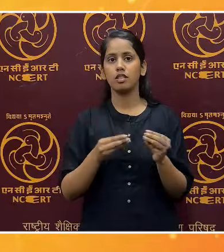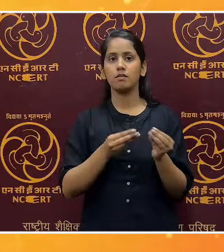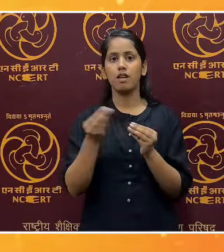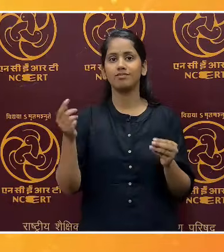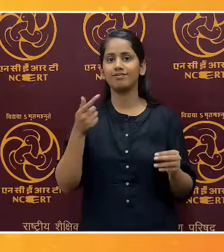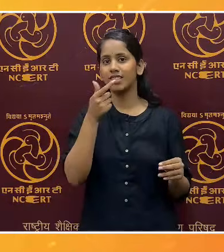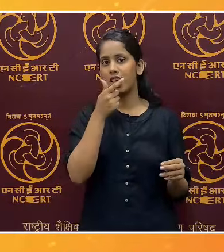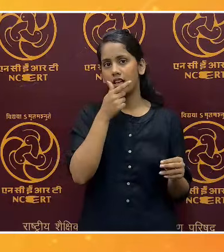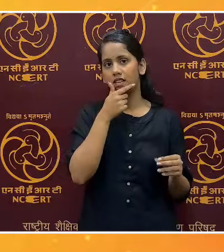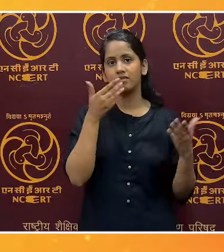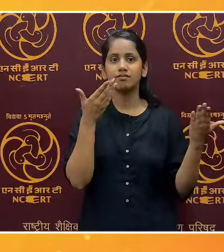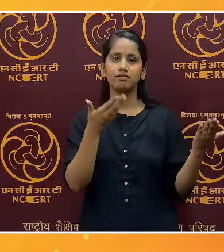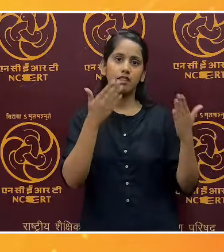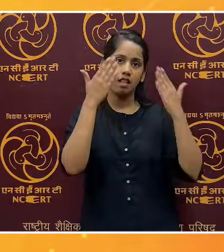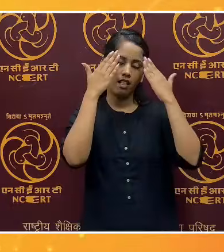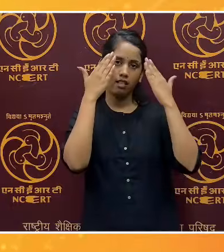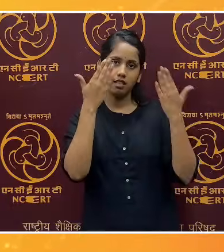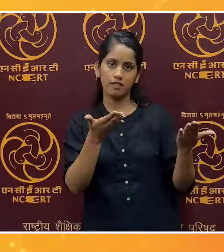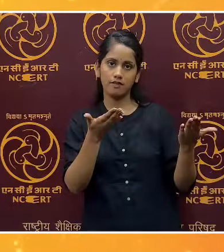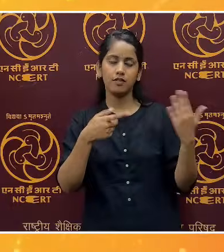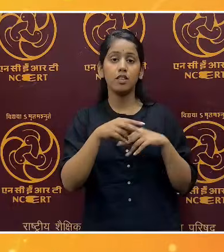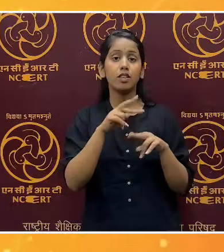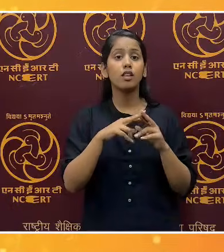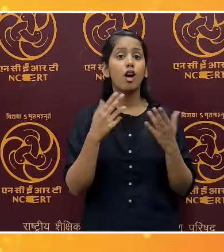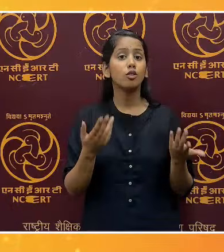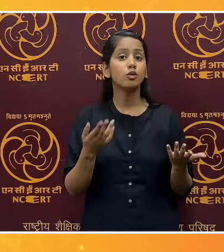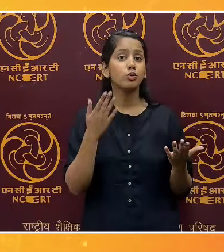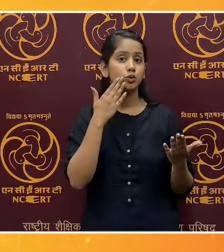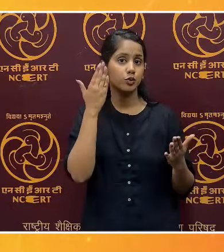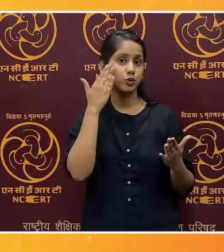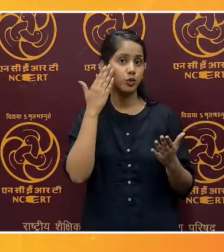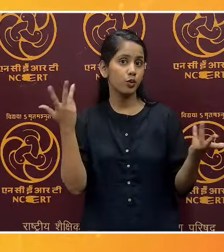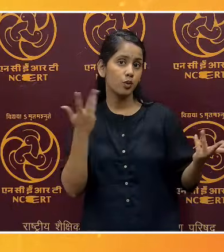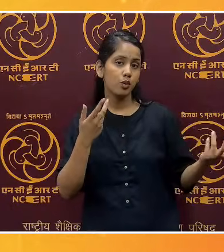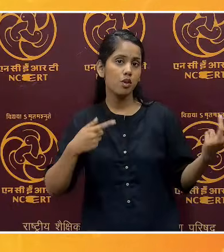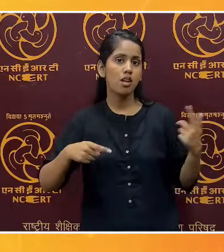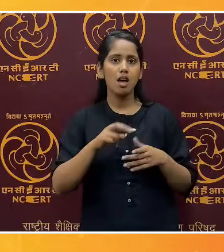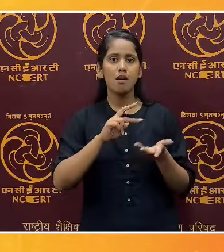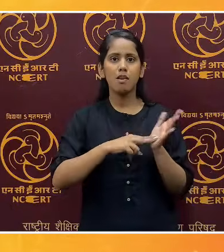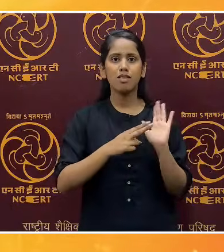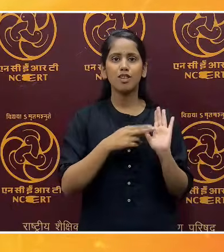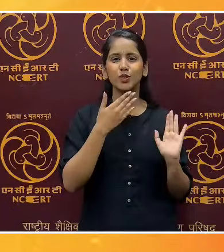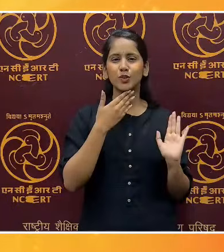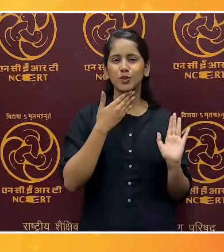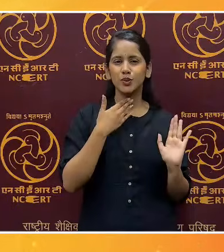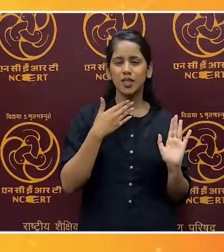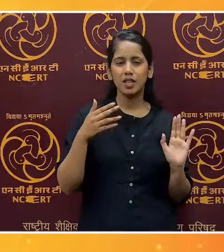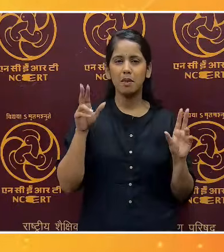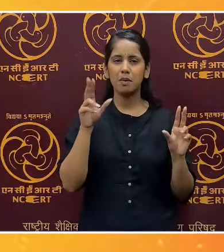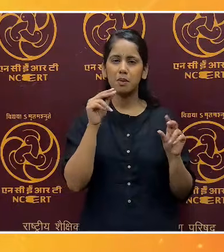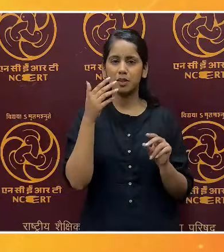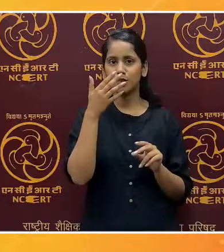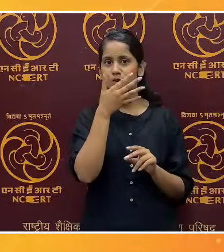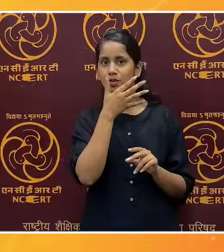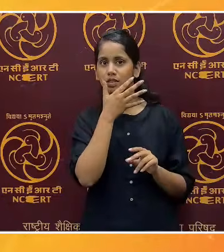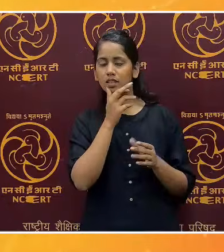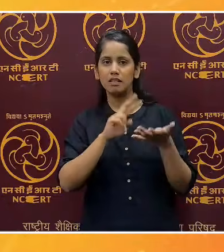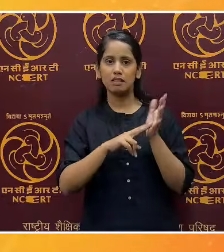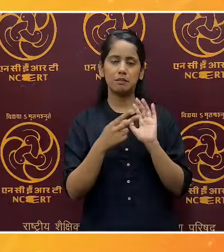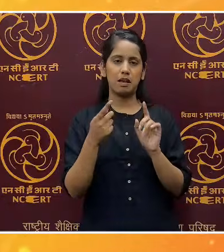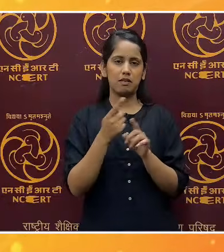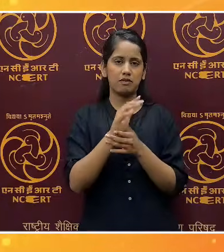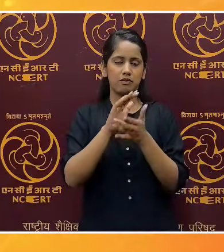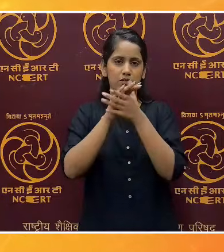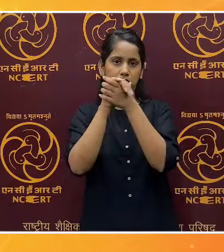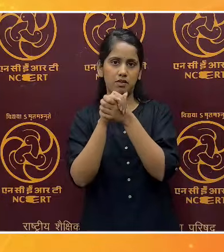ha!" laughed the fox. "And now you know. Ignore sweet words that make you glow. Pride, my